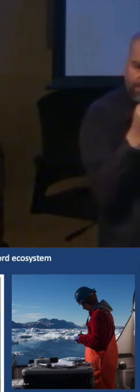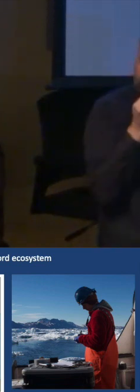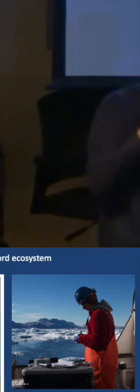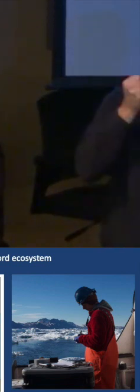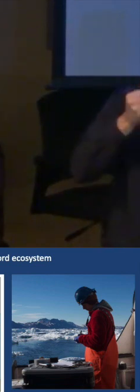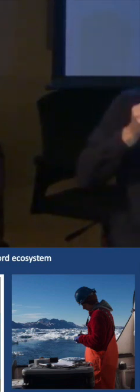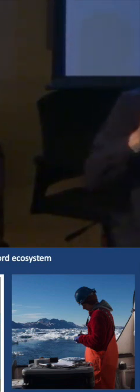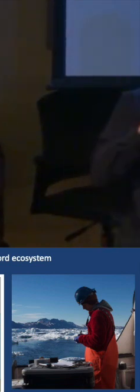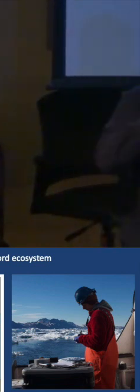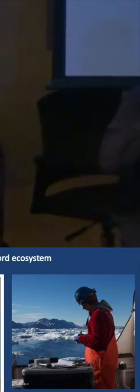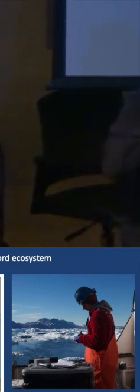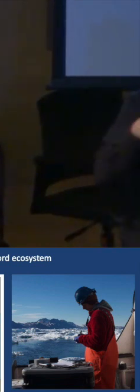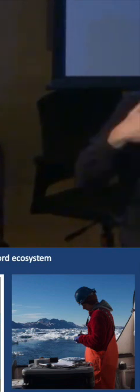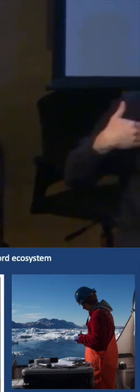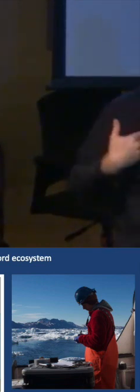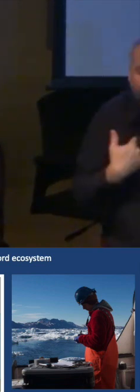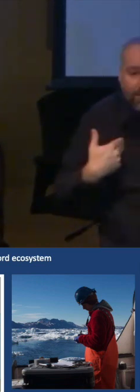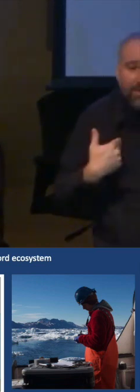marine mammals,